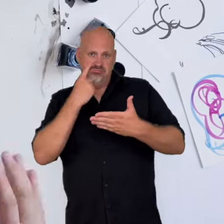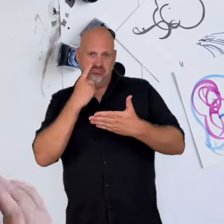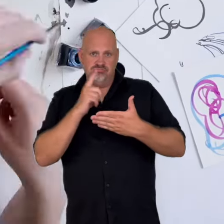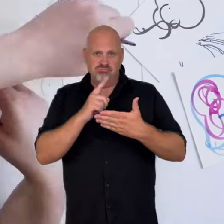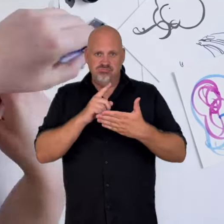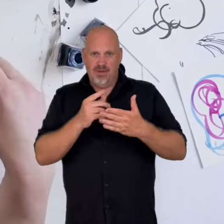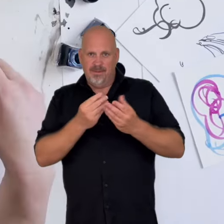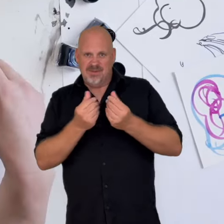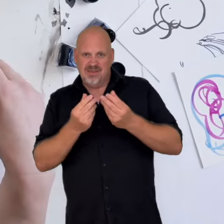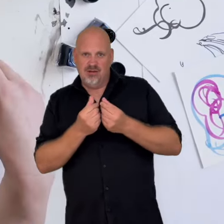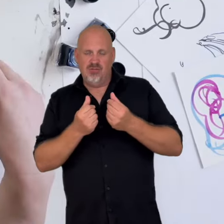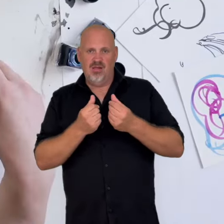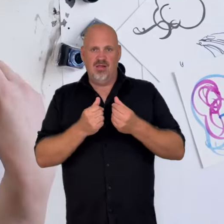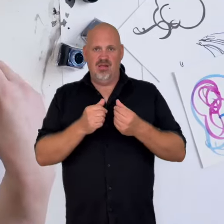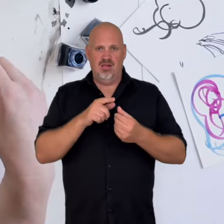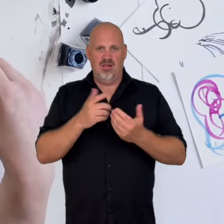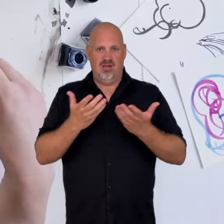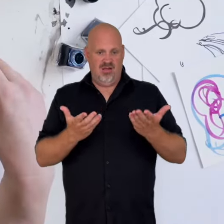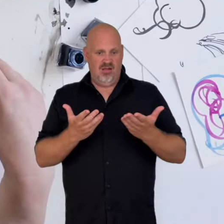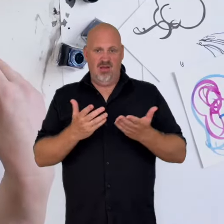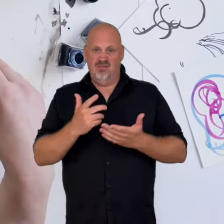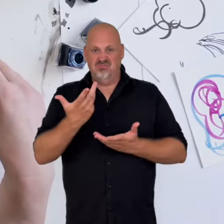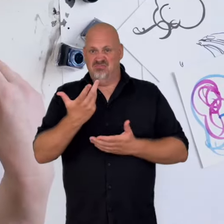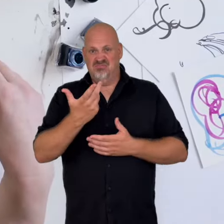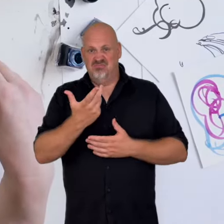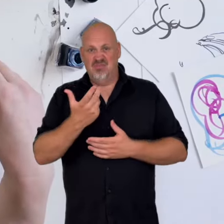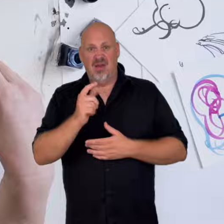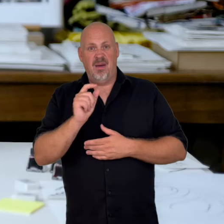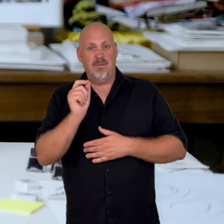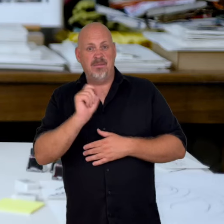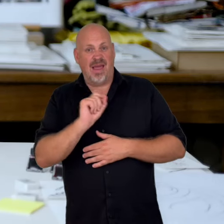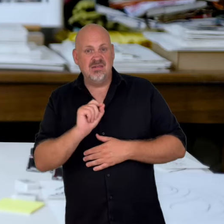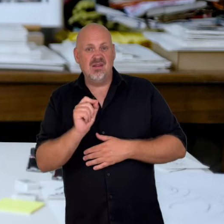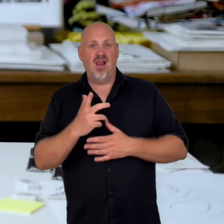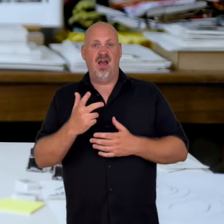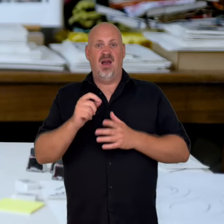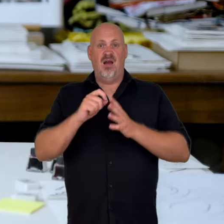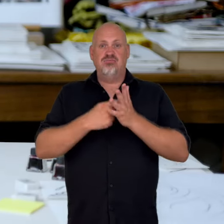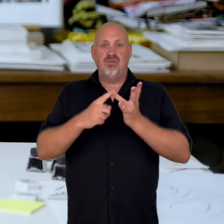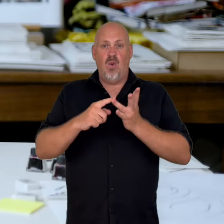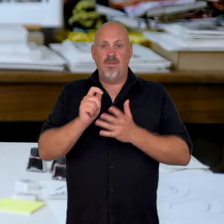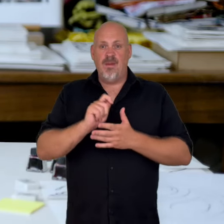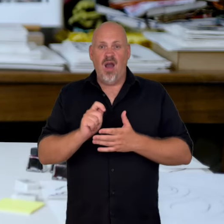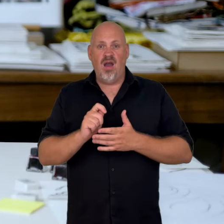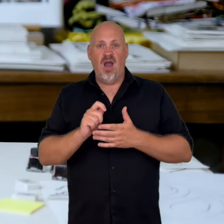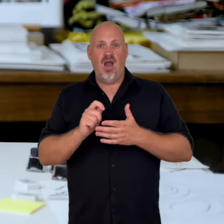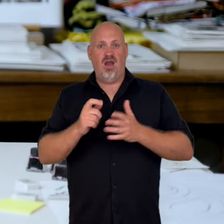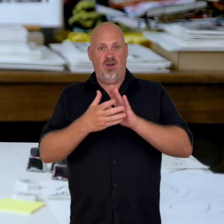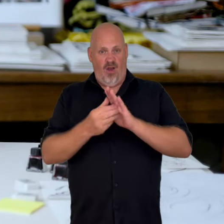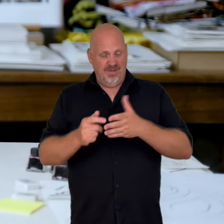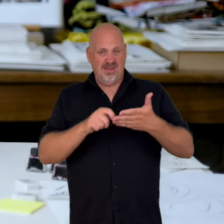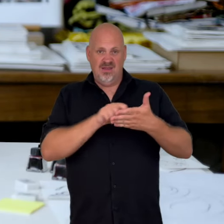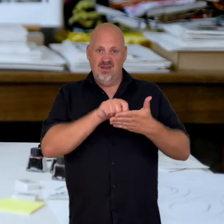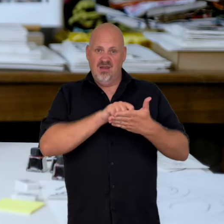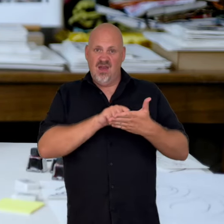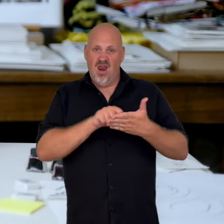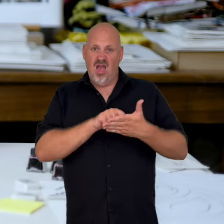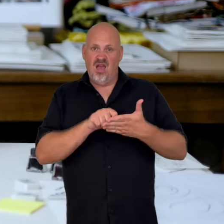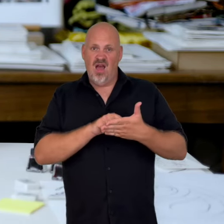For those of you wanting to do a more kind of decorative repeat pattern that could be put across, you know, kind of larger